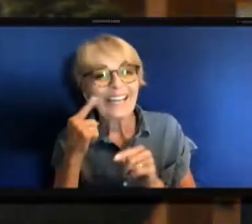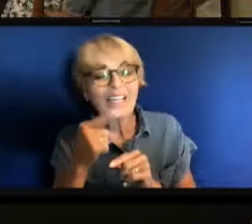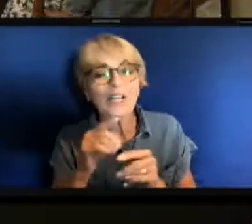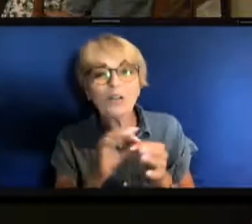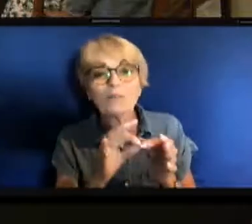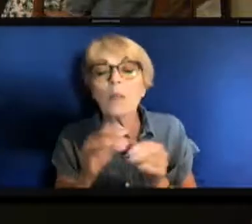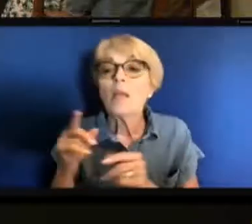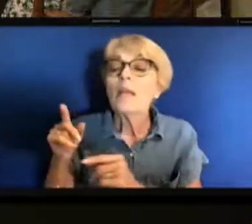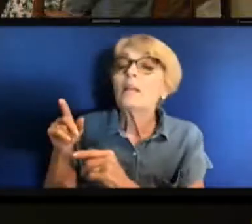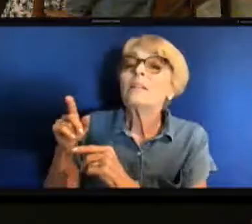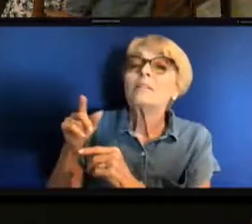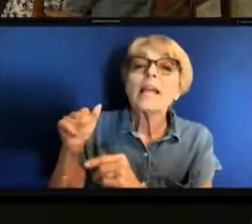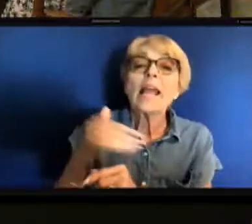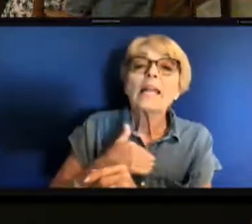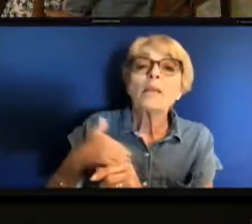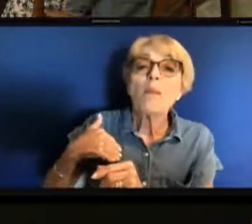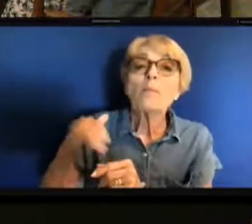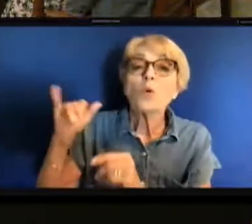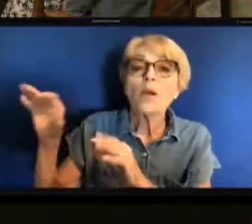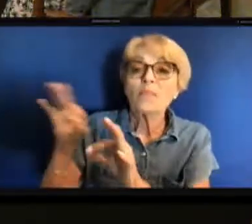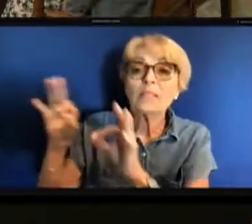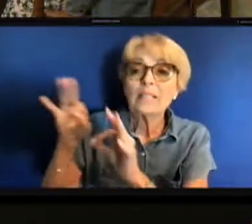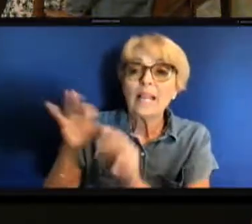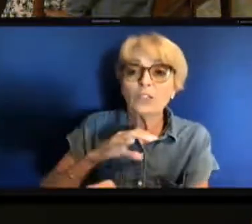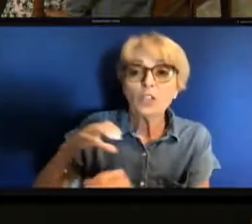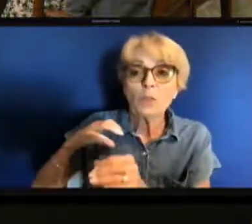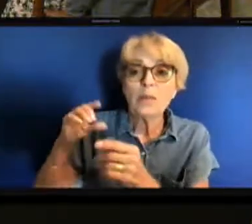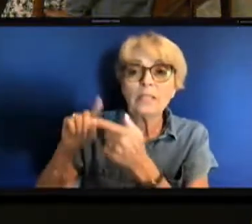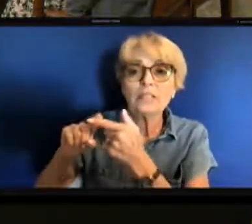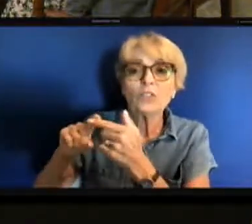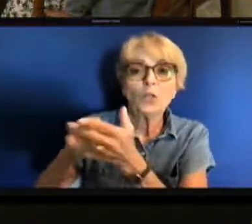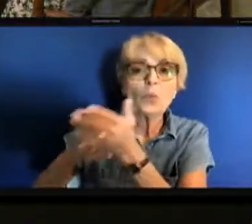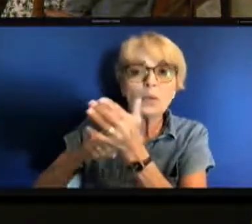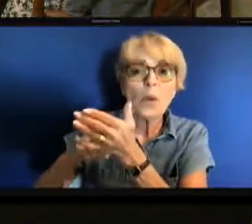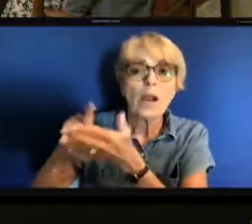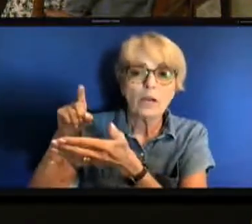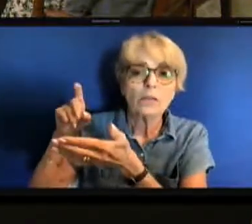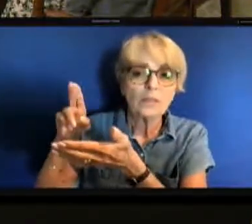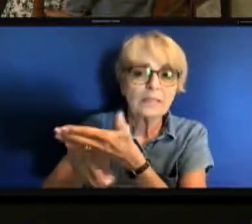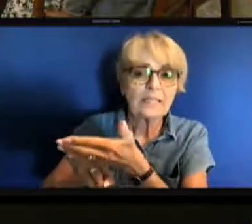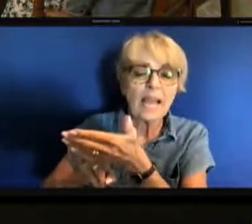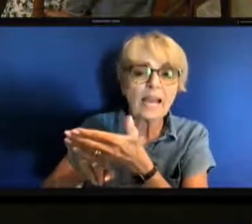selection committee is required to sign a non-conflict of interest.